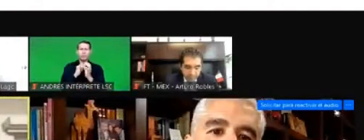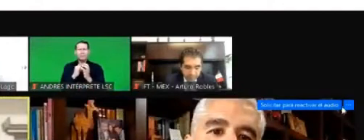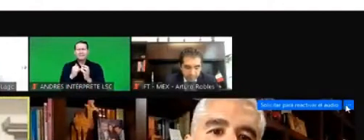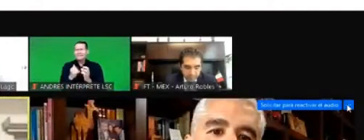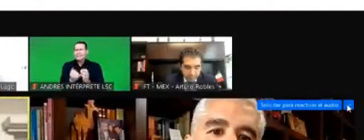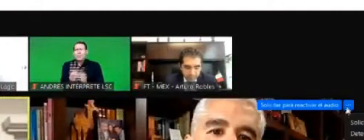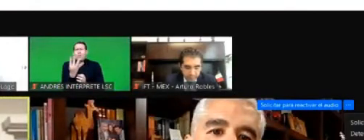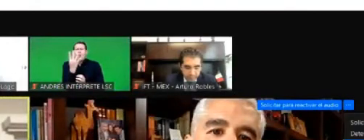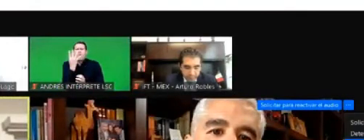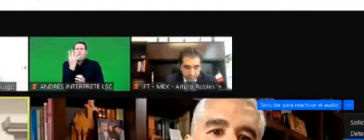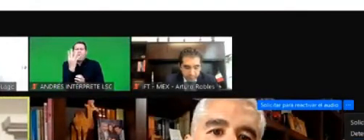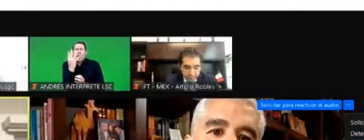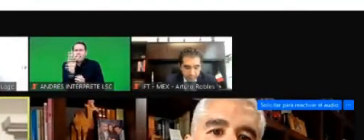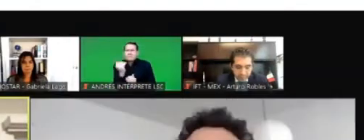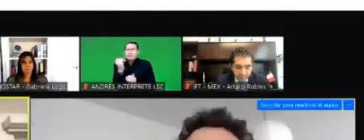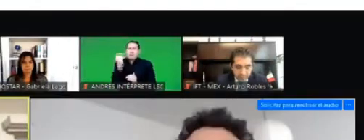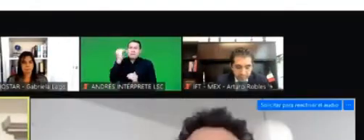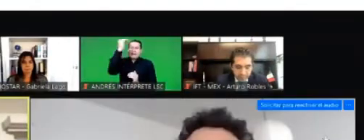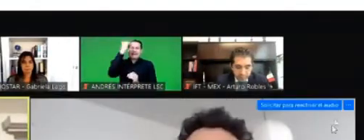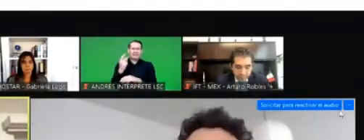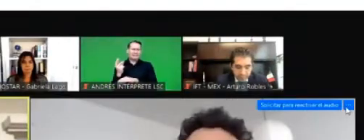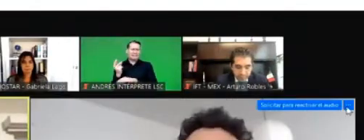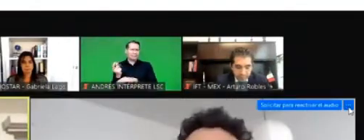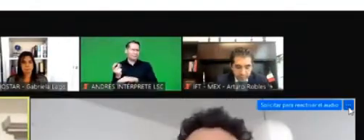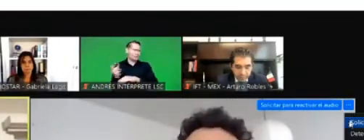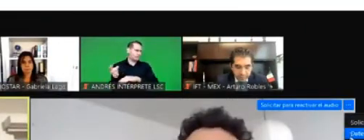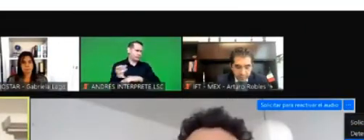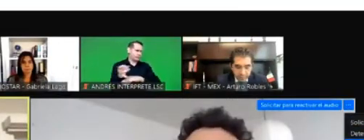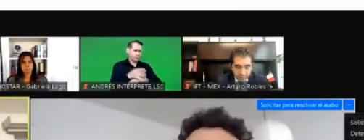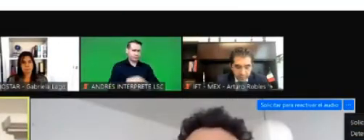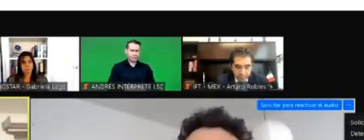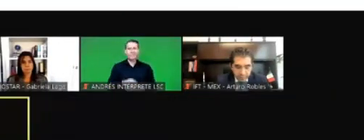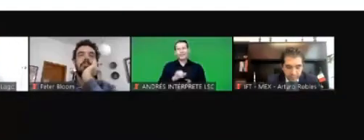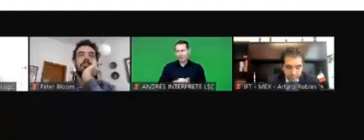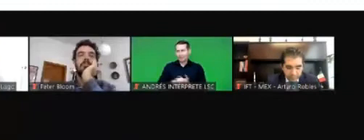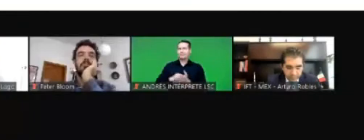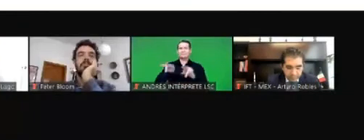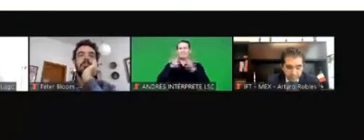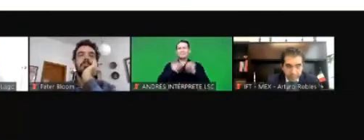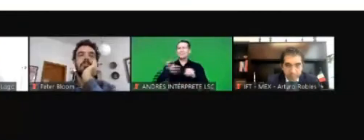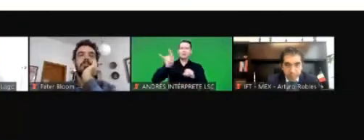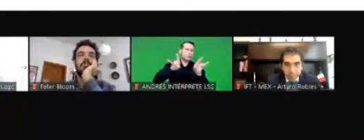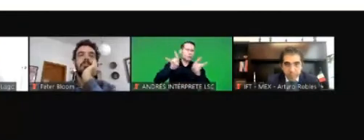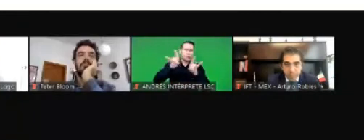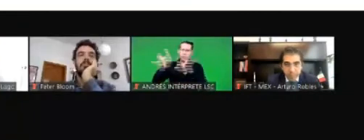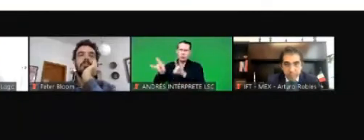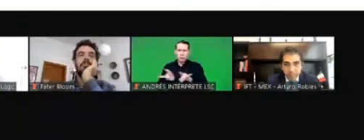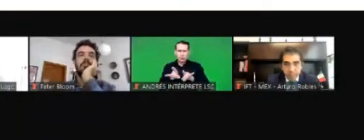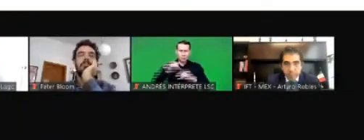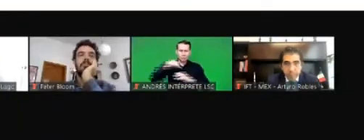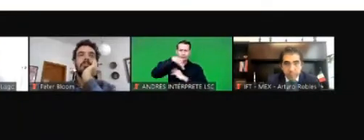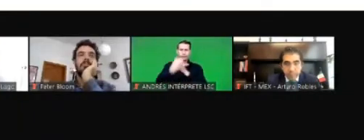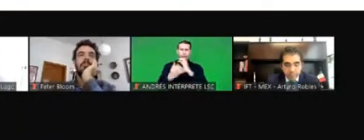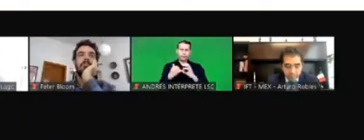a direct impact in the economy of the broadband expressed by the satellite.